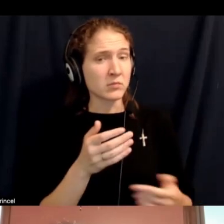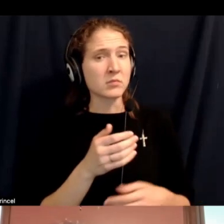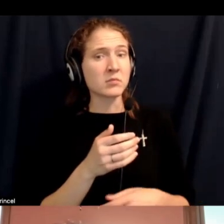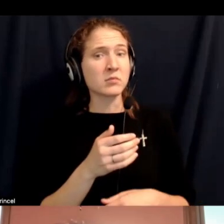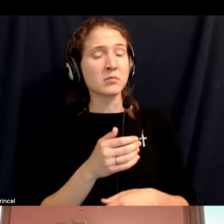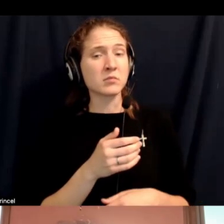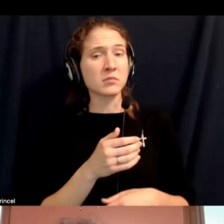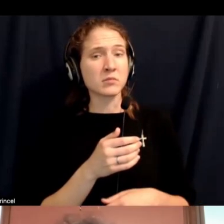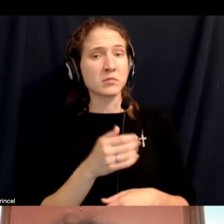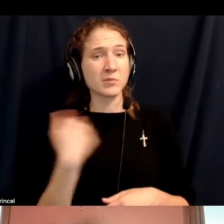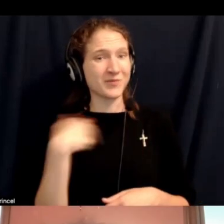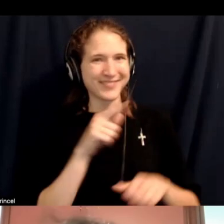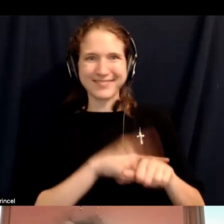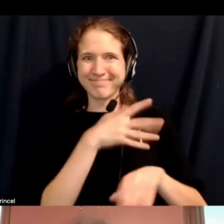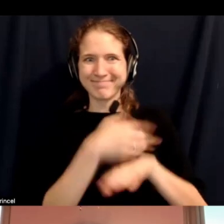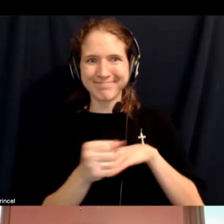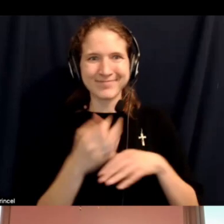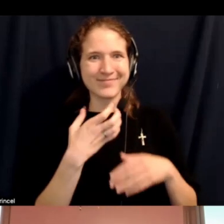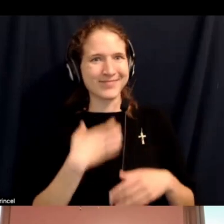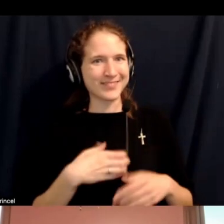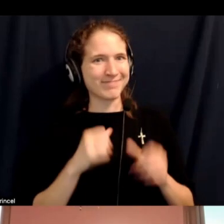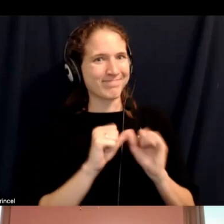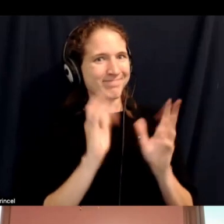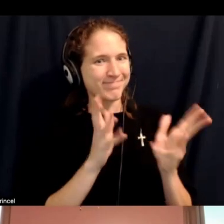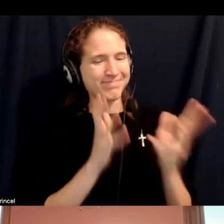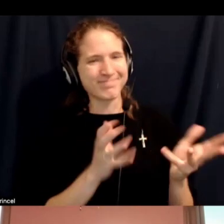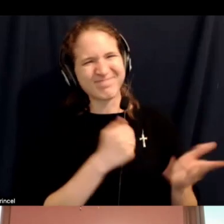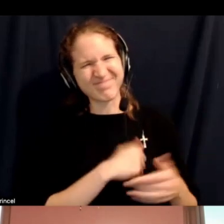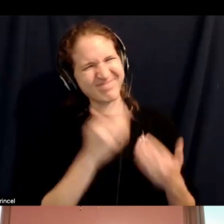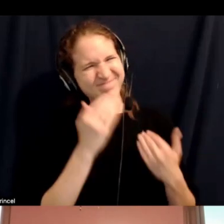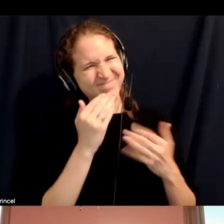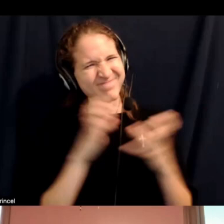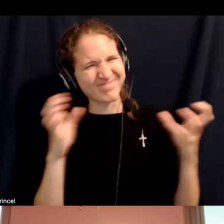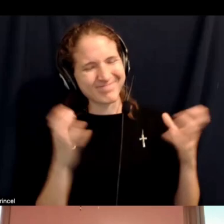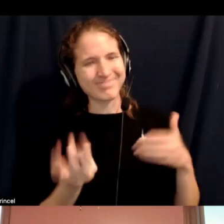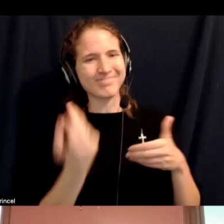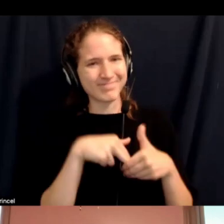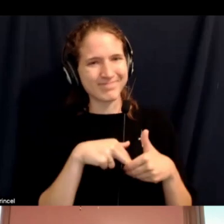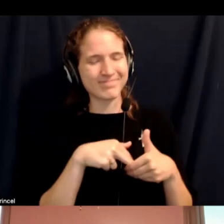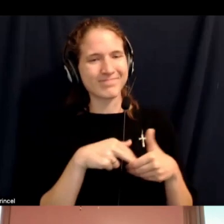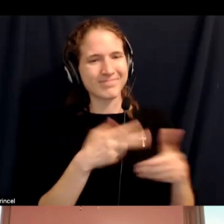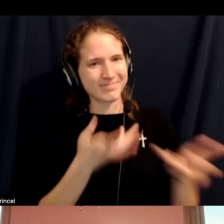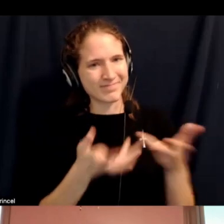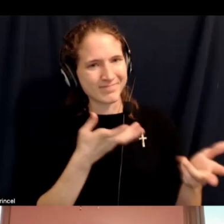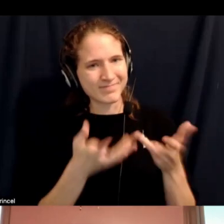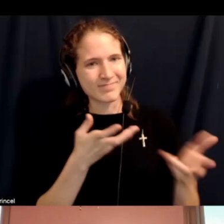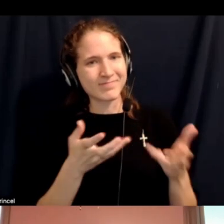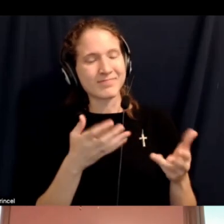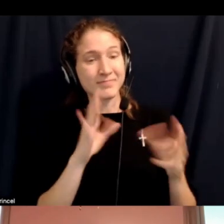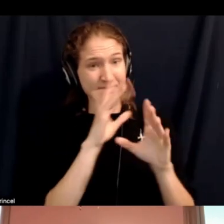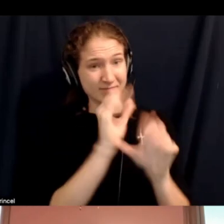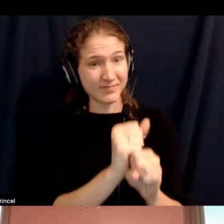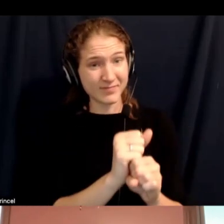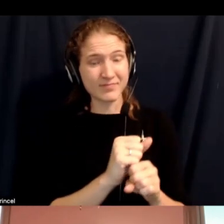moment, but we're out of time here. Oh, okay. So thank you so much for coming to talk with us. Thank you. Julia. It's been fascinating.